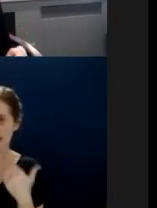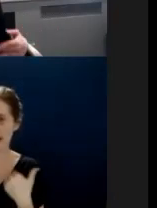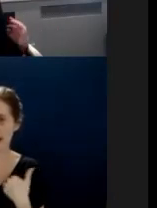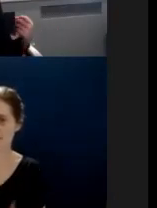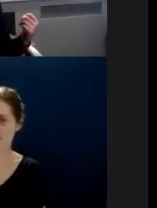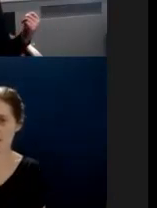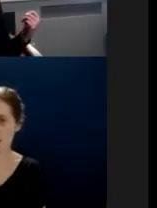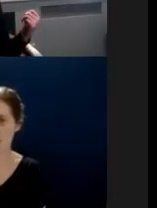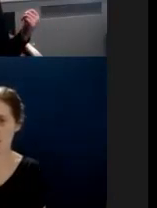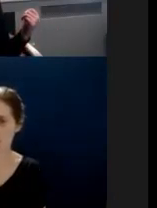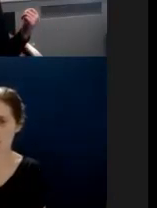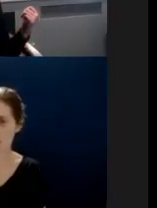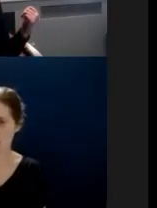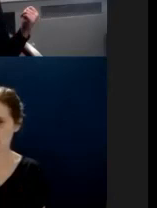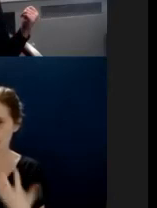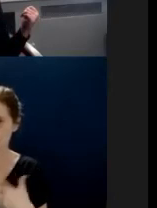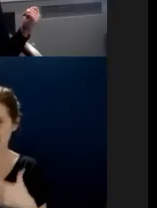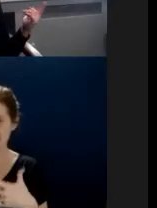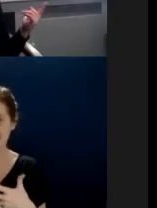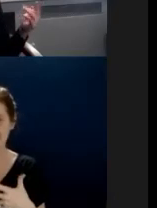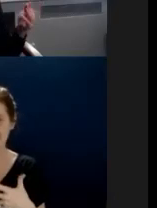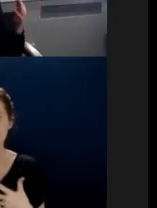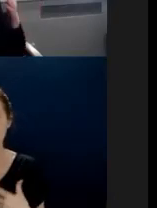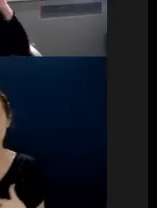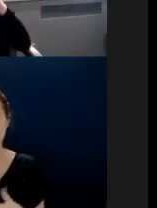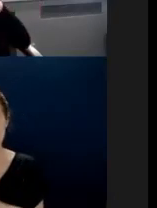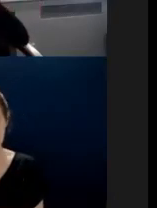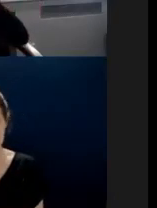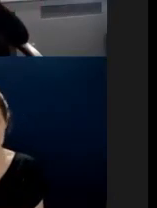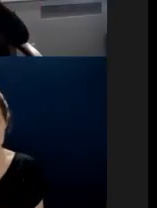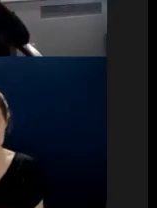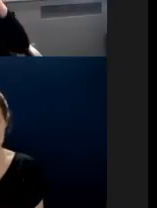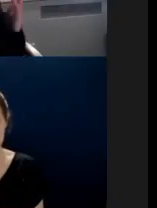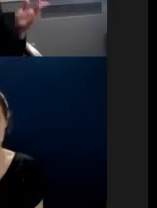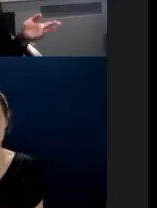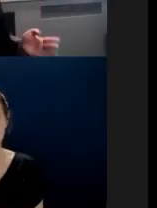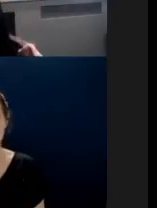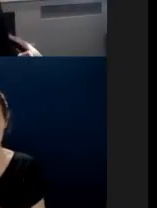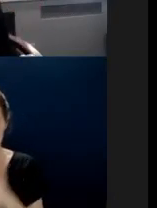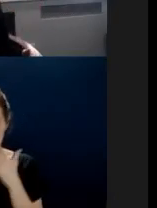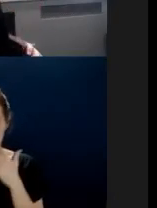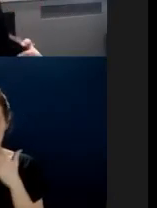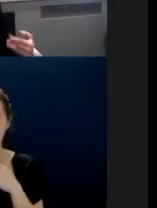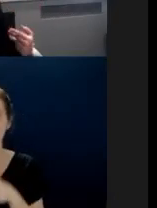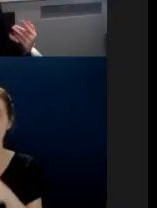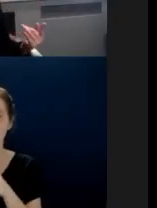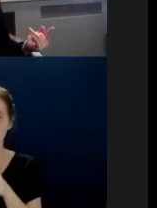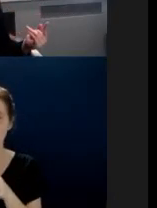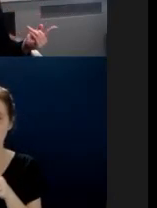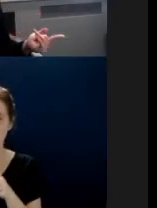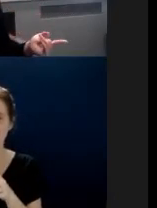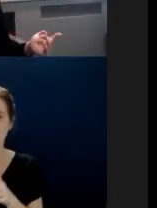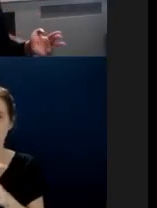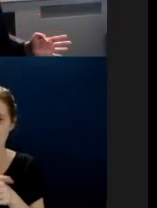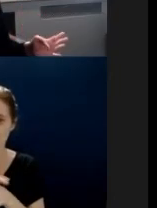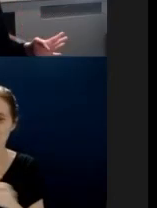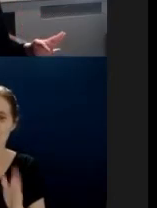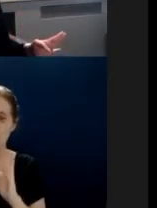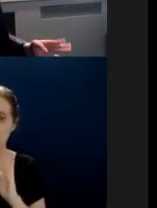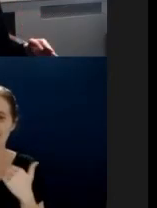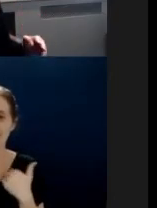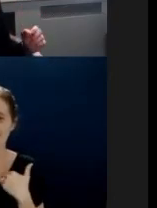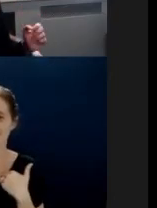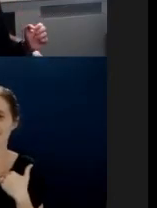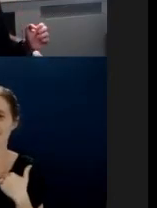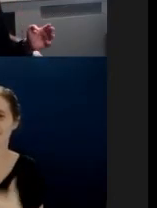machine? And the answer to that is yes. Every polling location is required to have an AutoMark voting